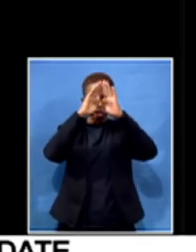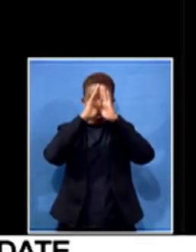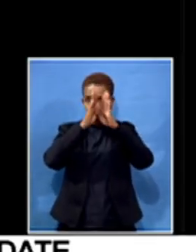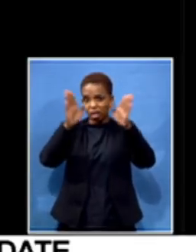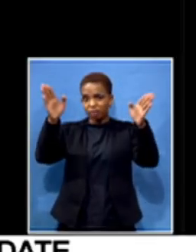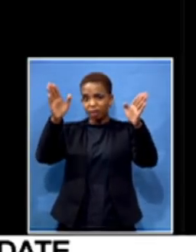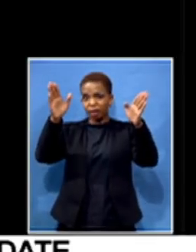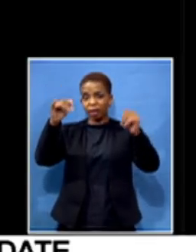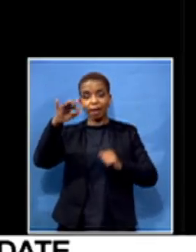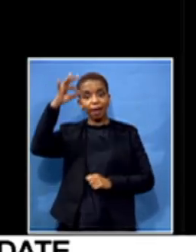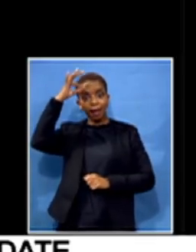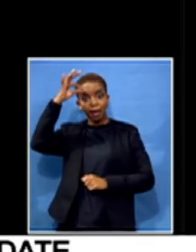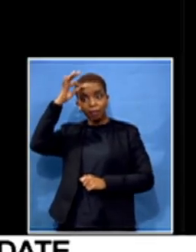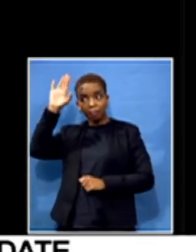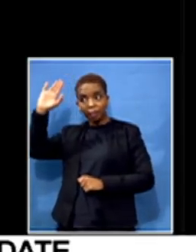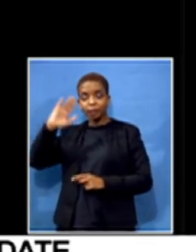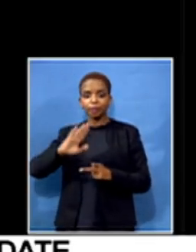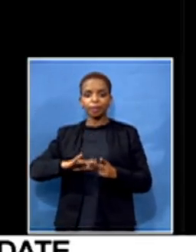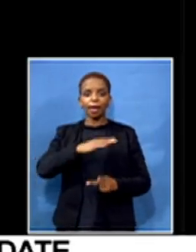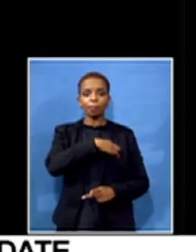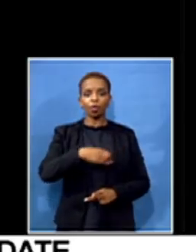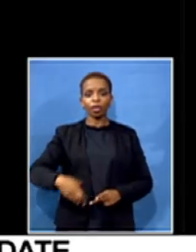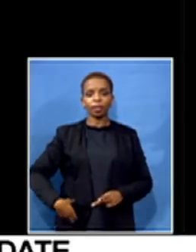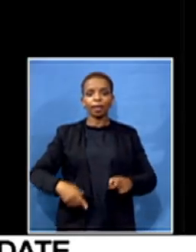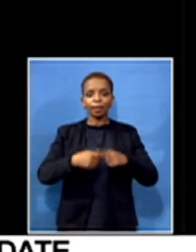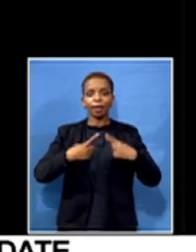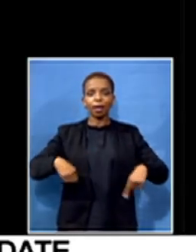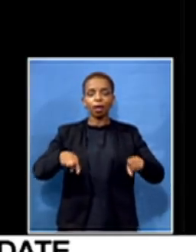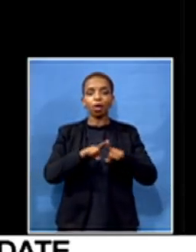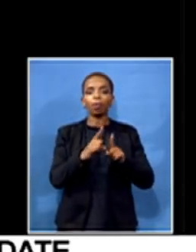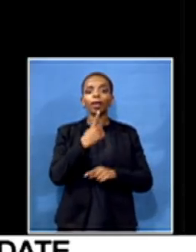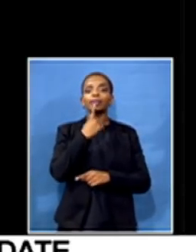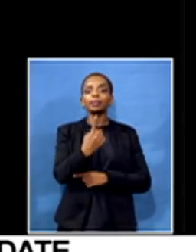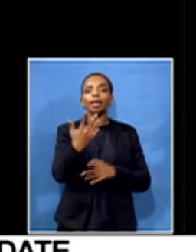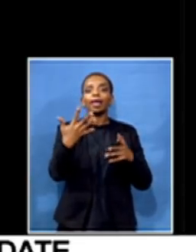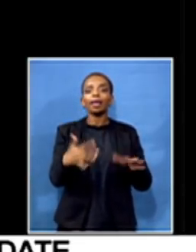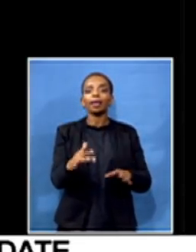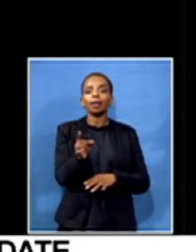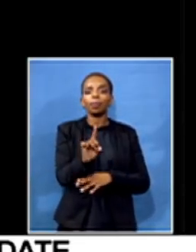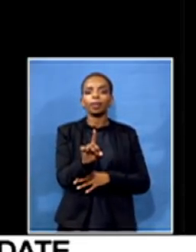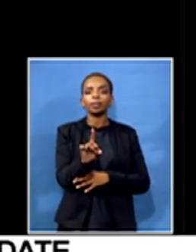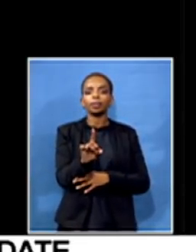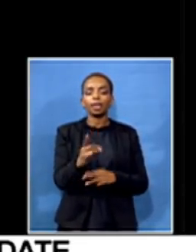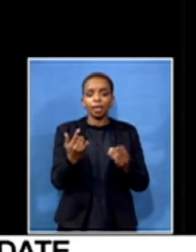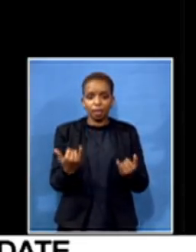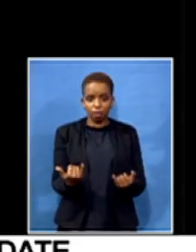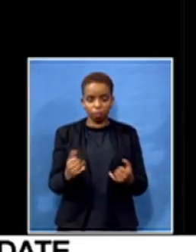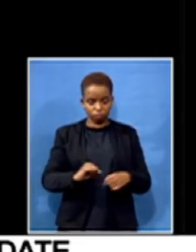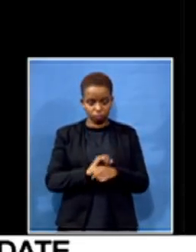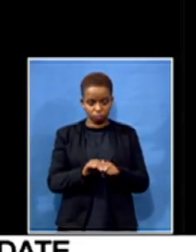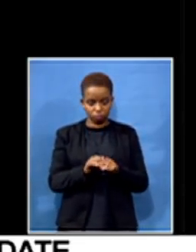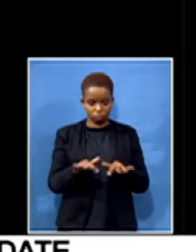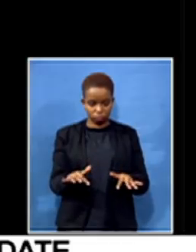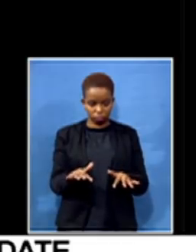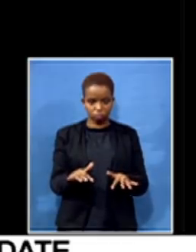have said that we should treat this COVID and post-COVID as war and